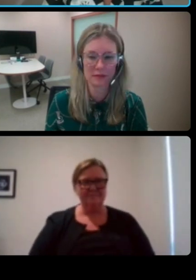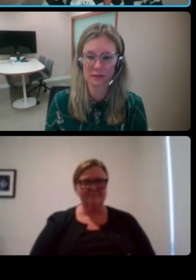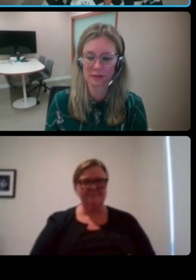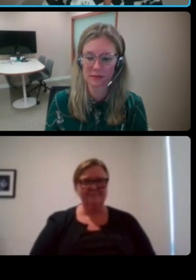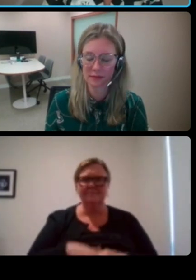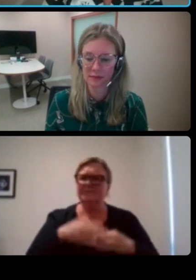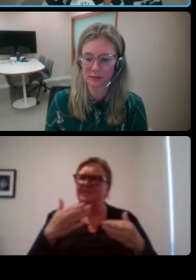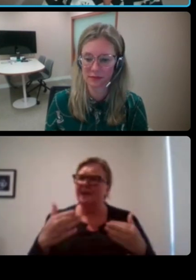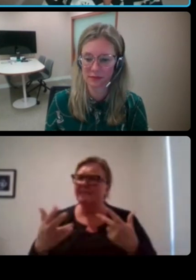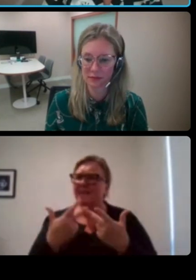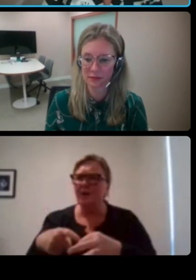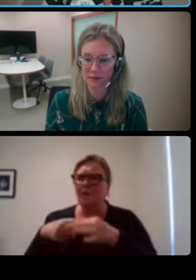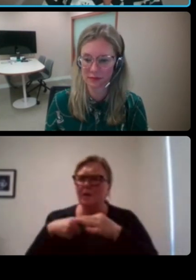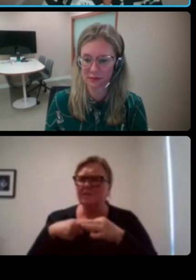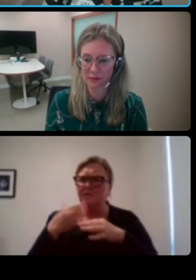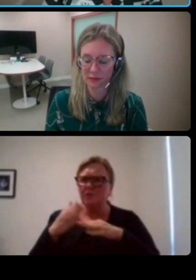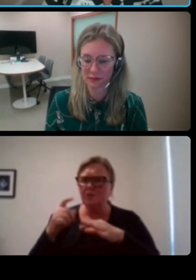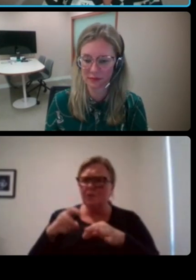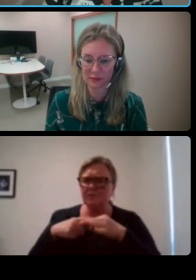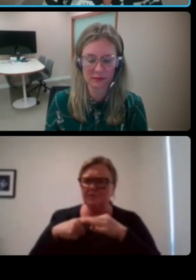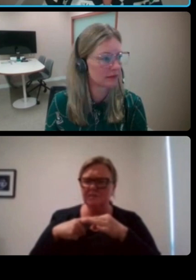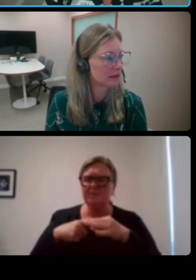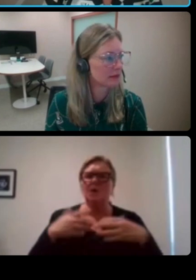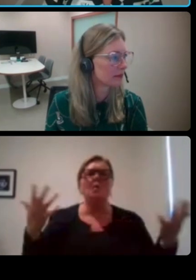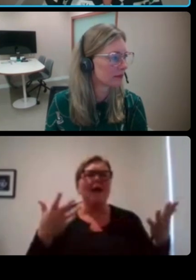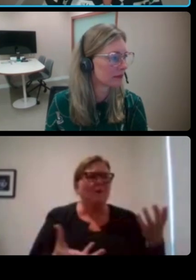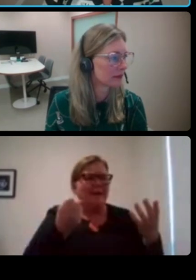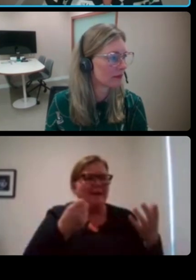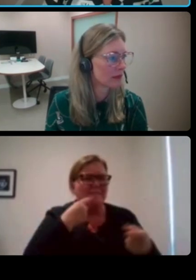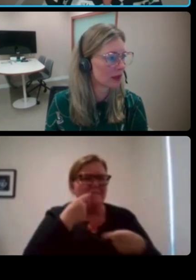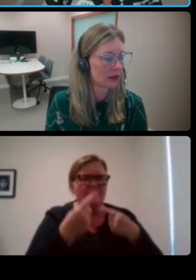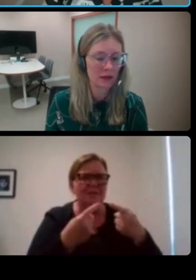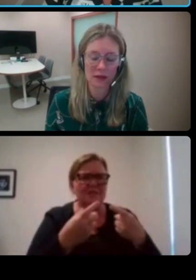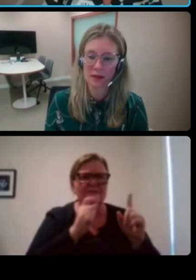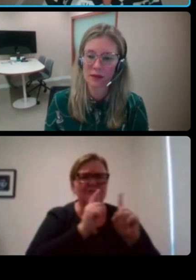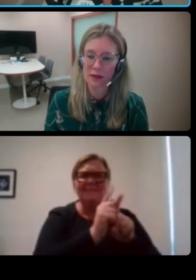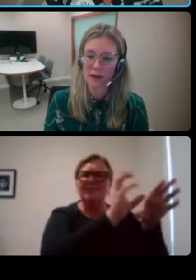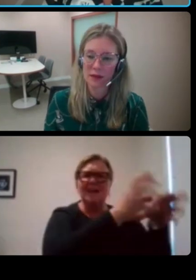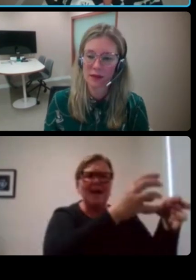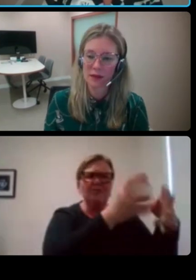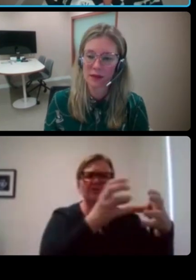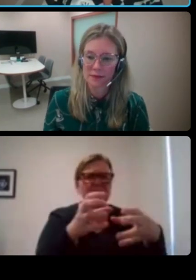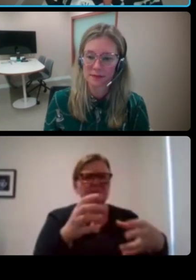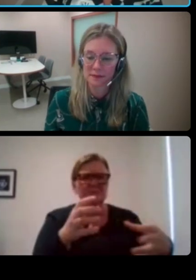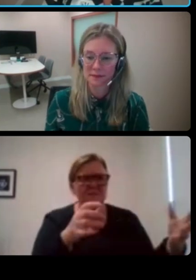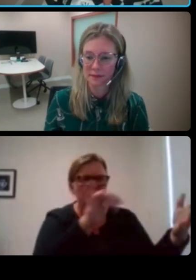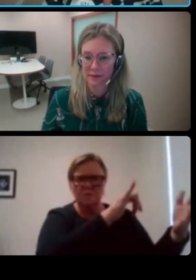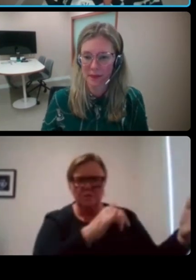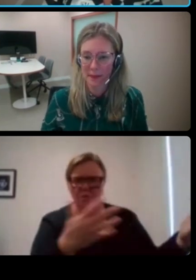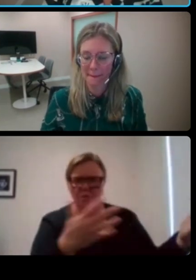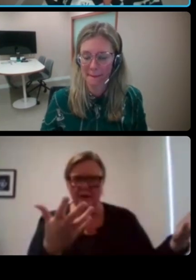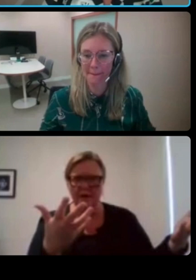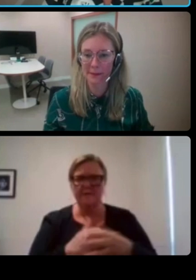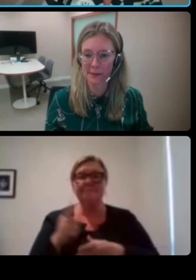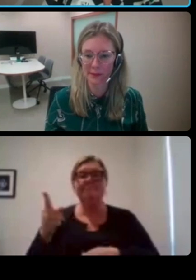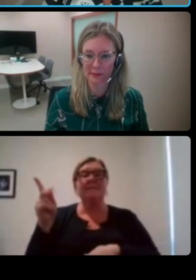So let's look at some new questions. Where can we find information for different categories? So I